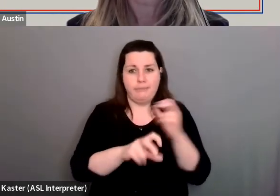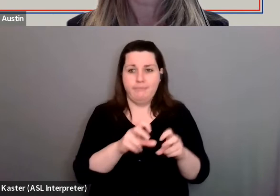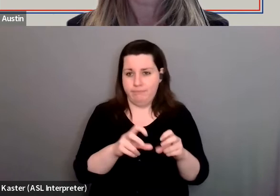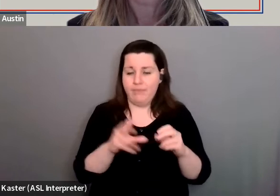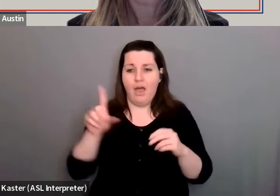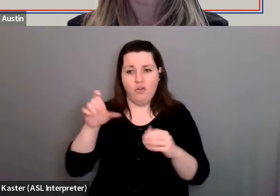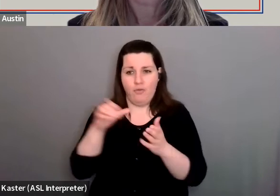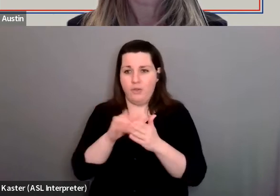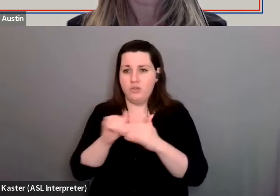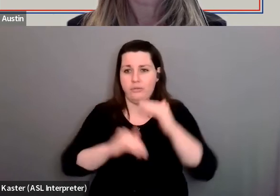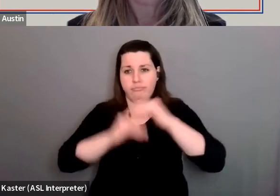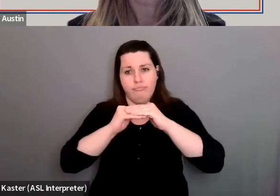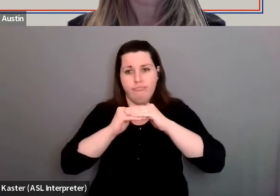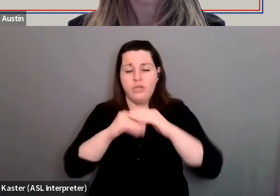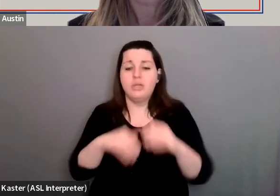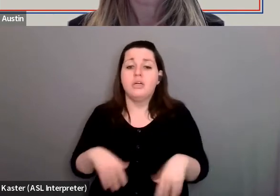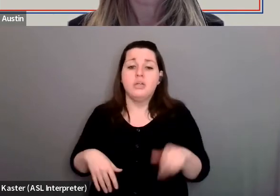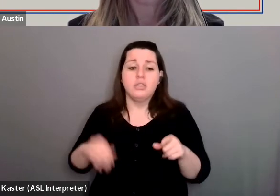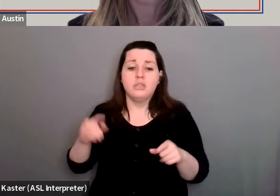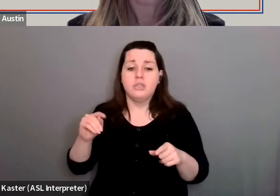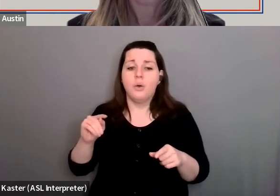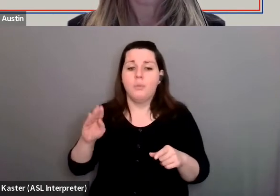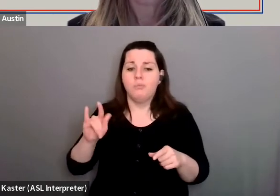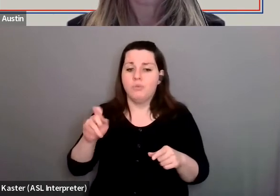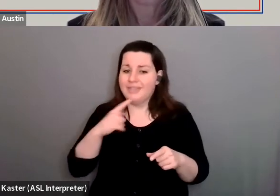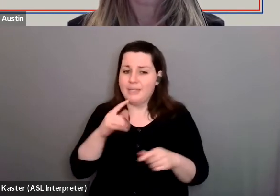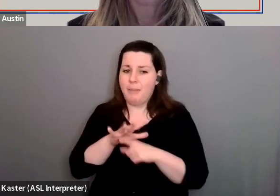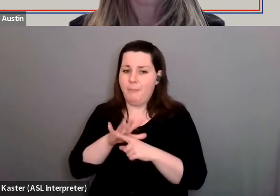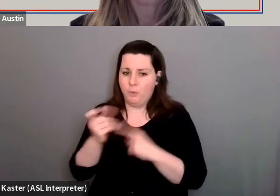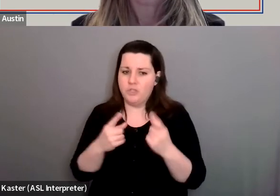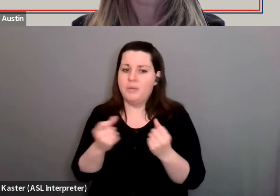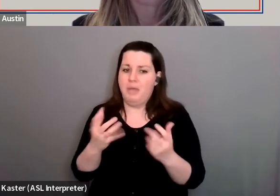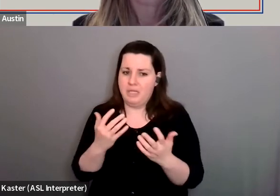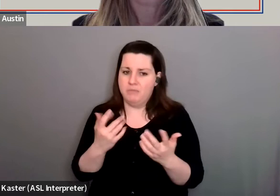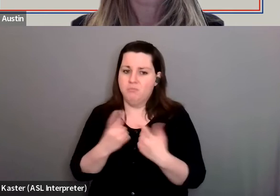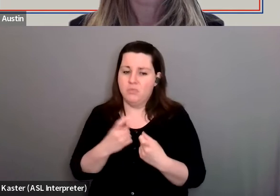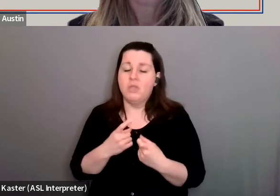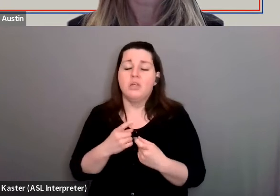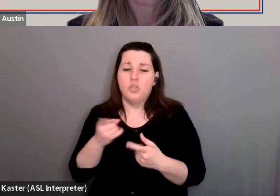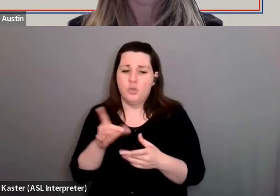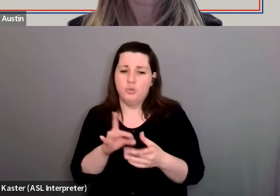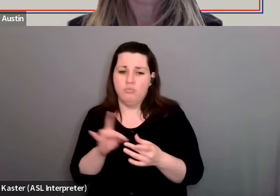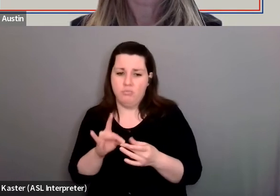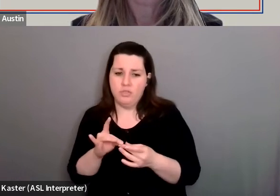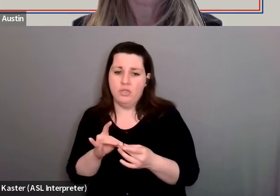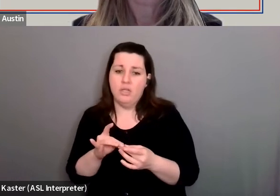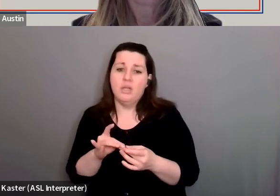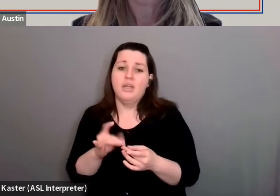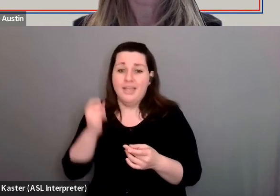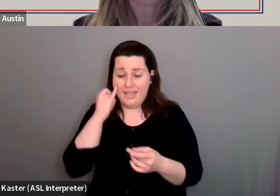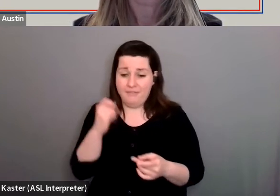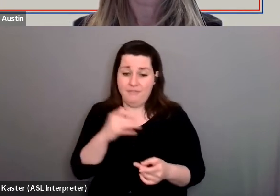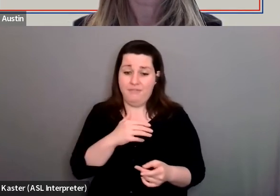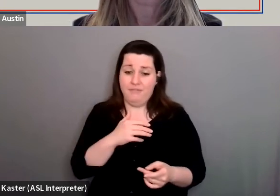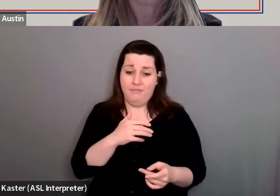And I know this is a popular question that we continue to get to, and you mentioned this a little bit, but it's come up again. If a member does die, does the